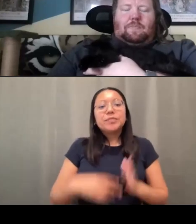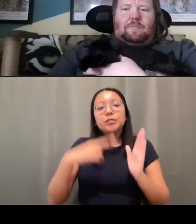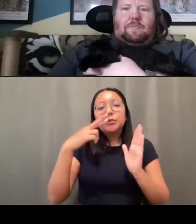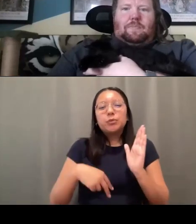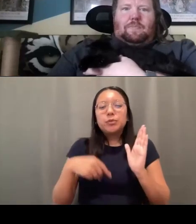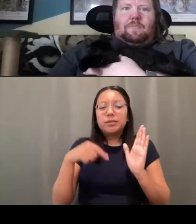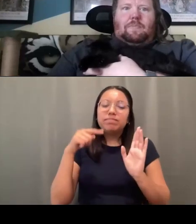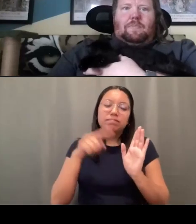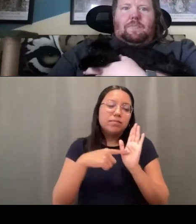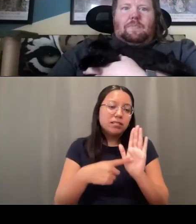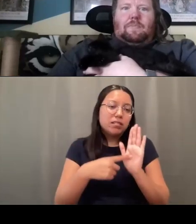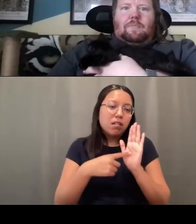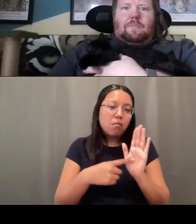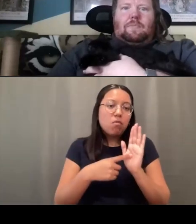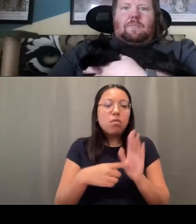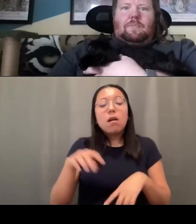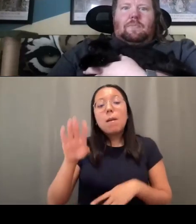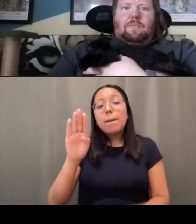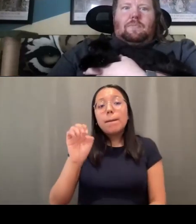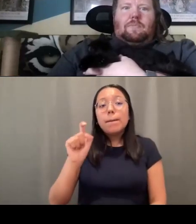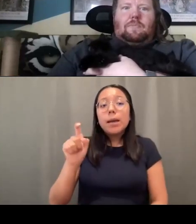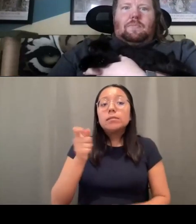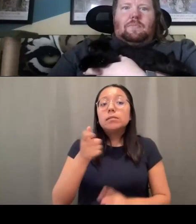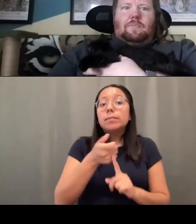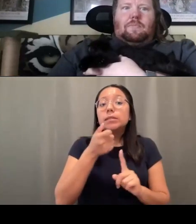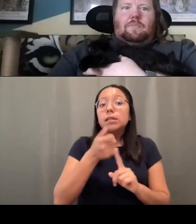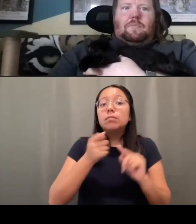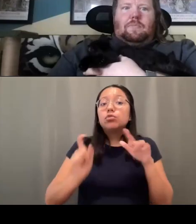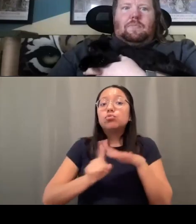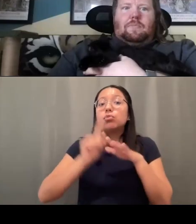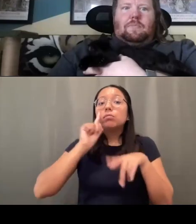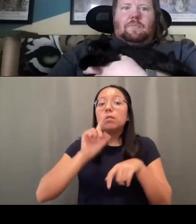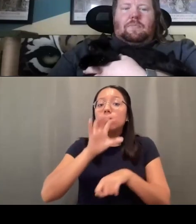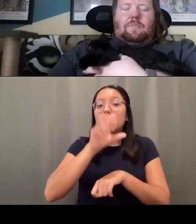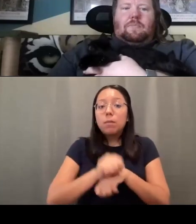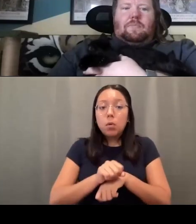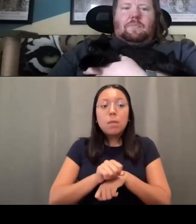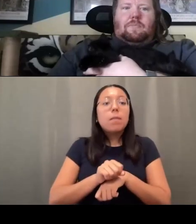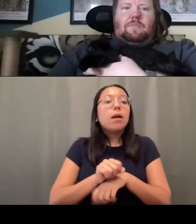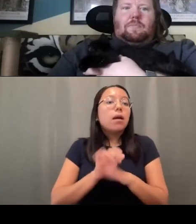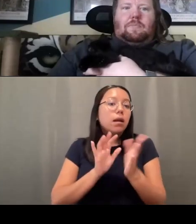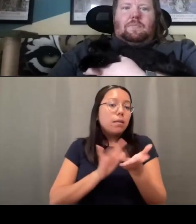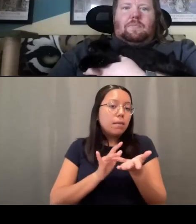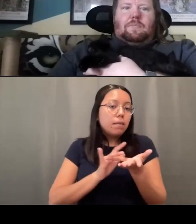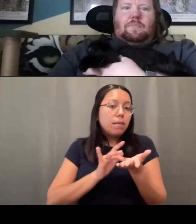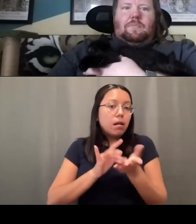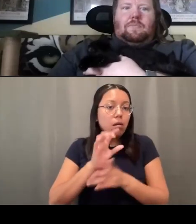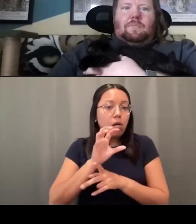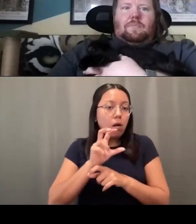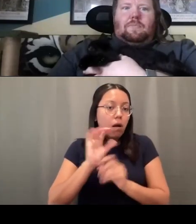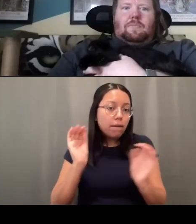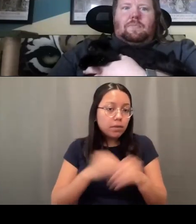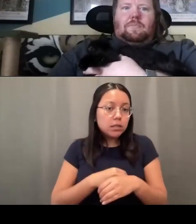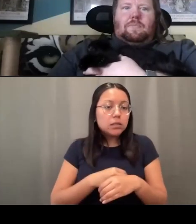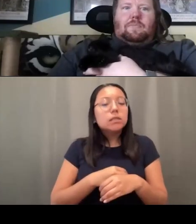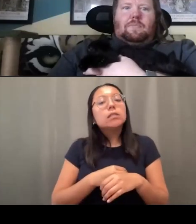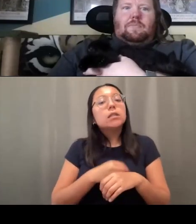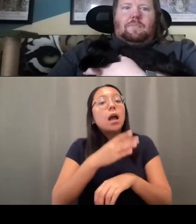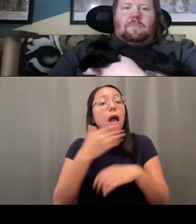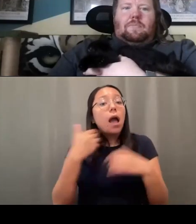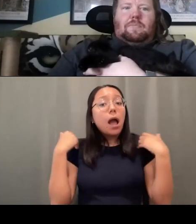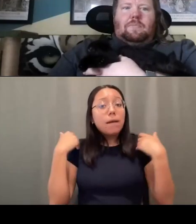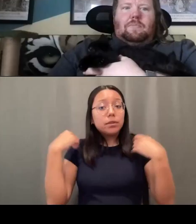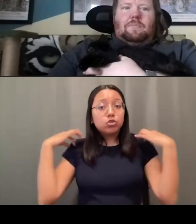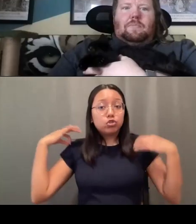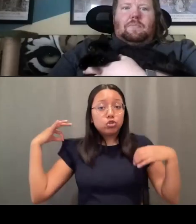for an appointment at an advocate's office in long sleeves, even though it's 90 degrees out. They aren't making their usual